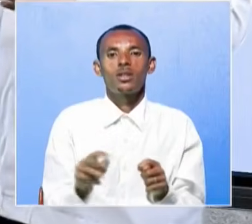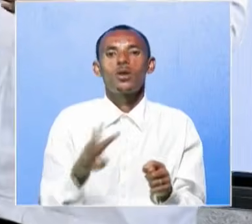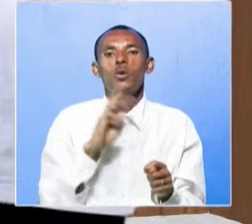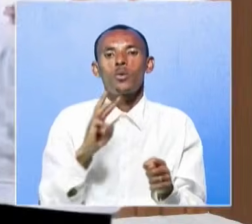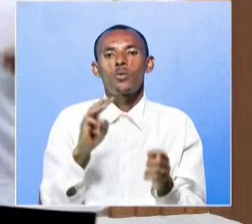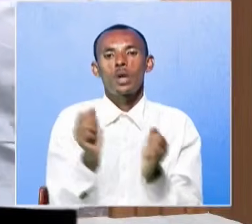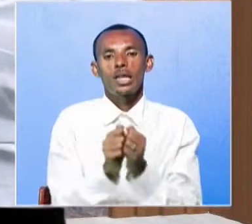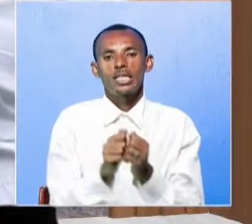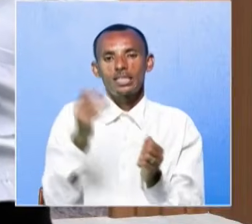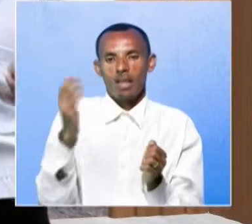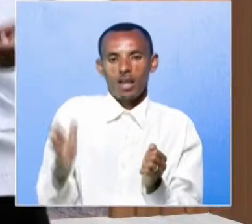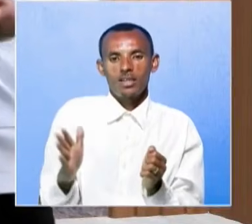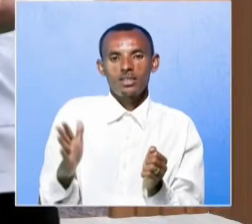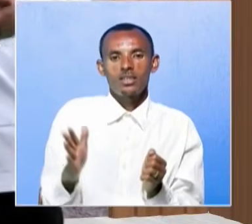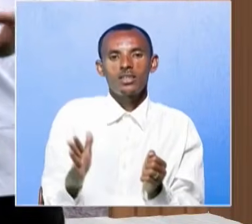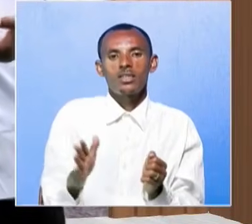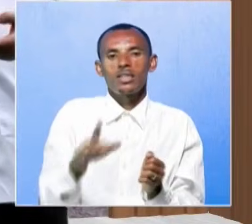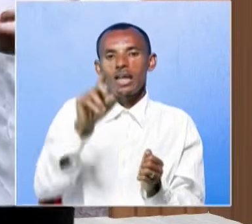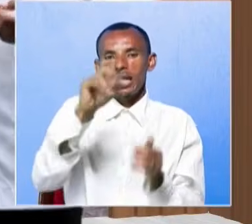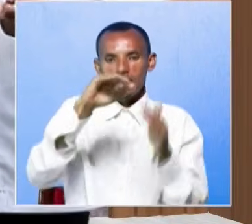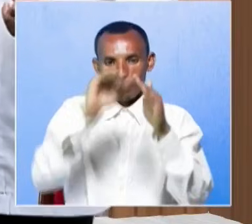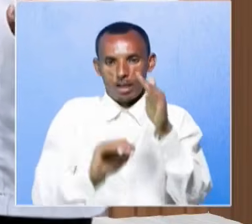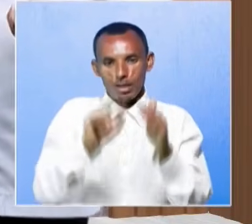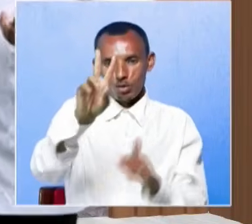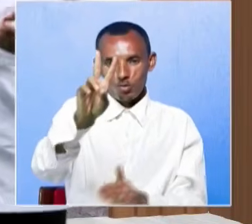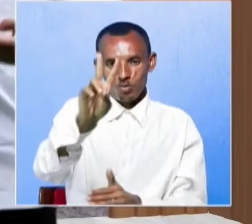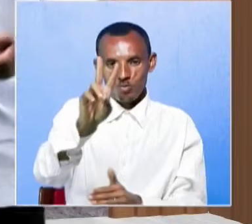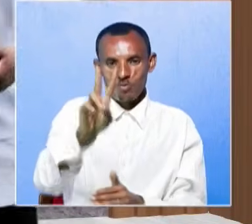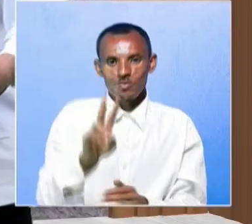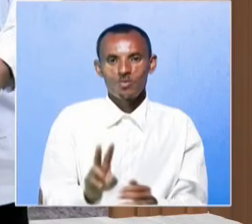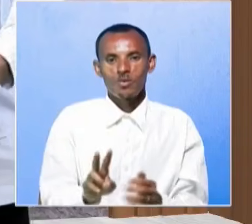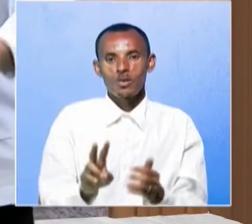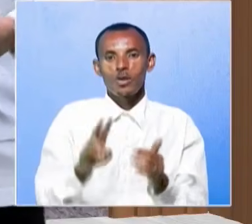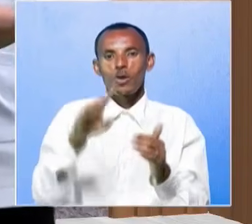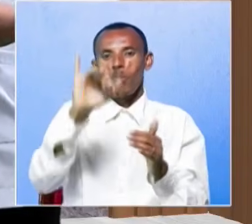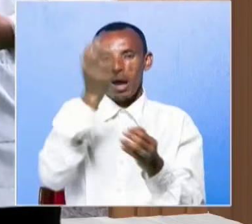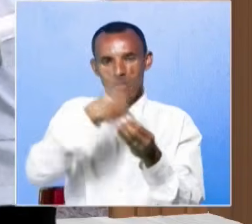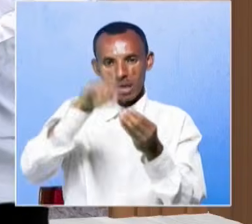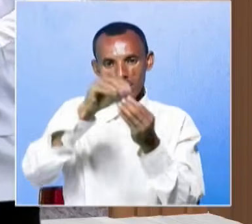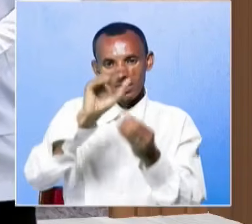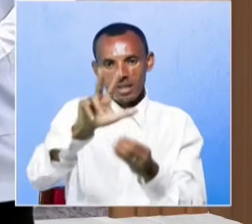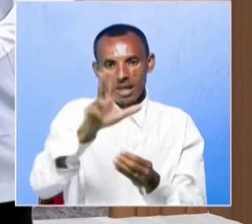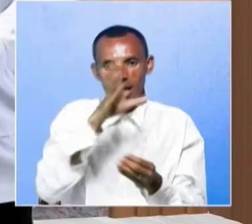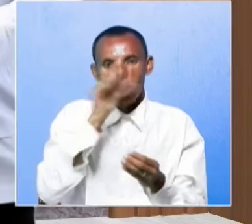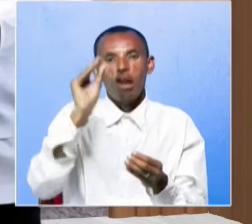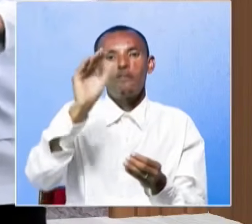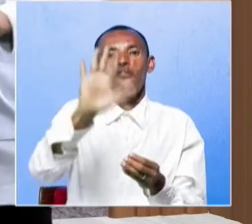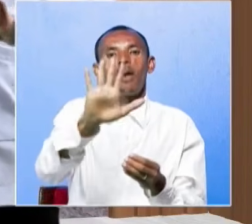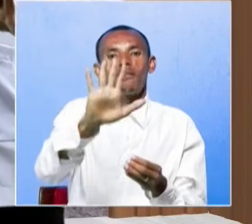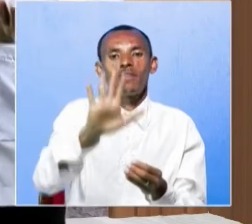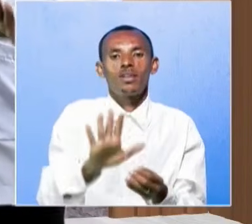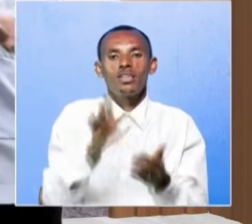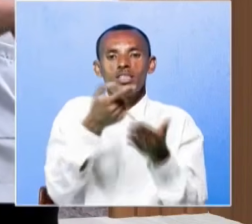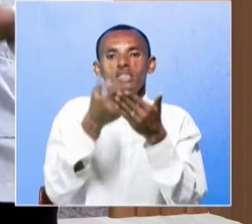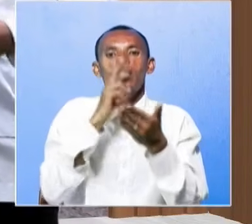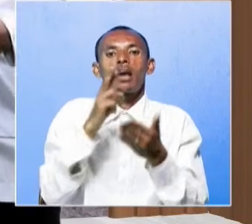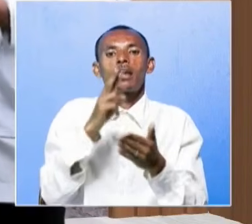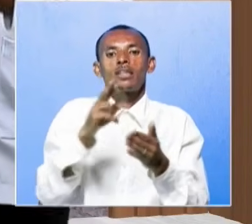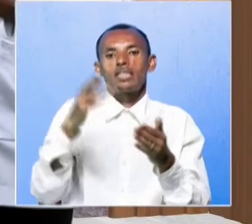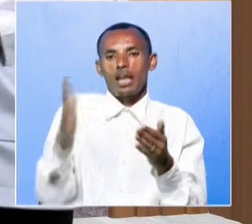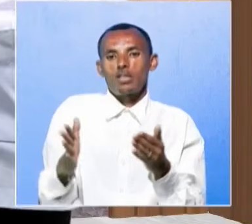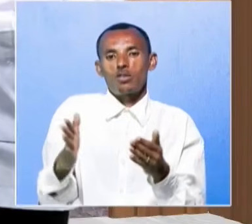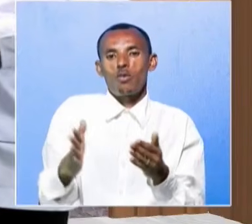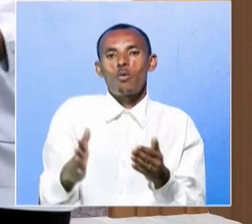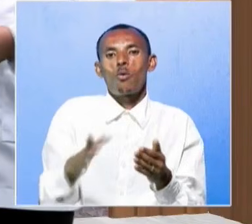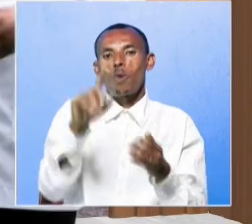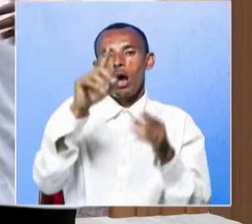with sides x minus 2, y plus 3, and 5. Okay, these are the sides of